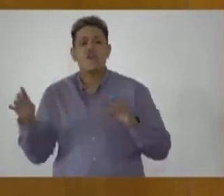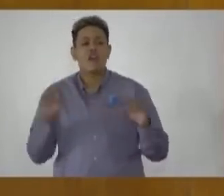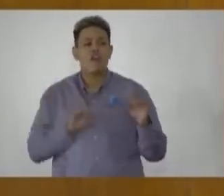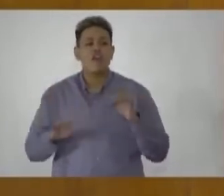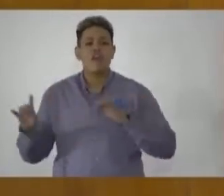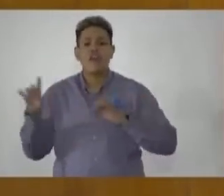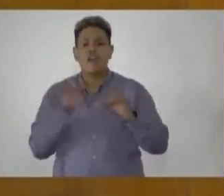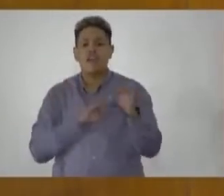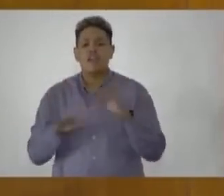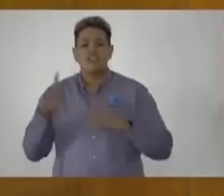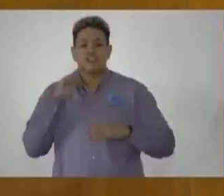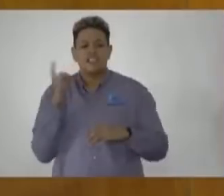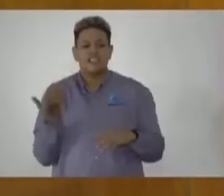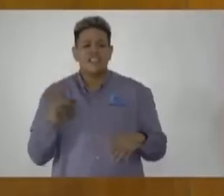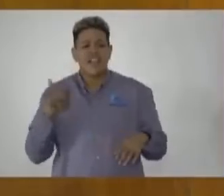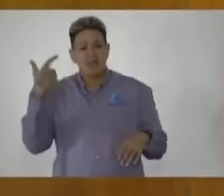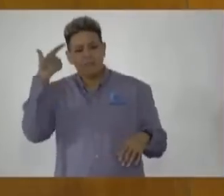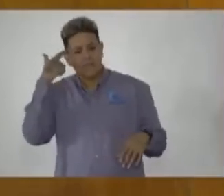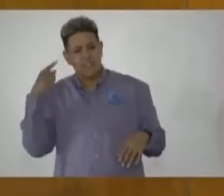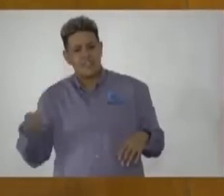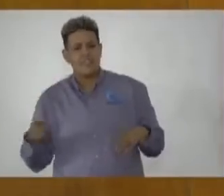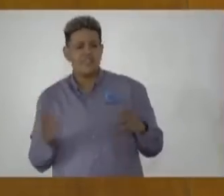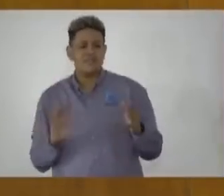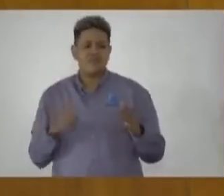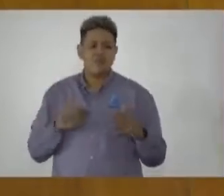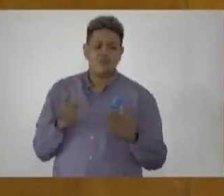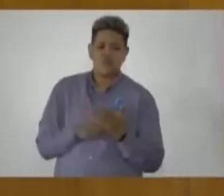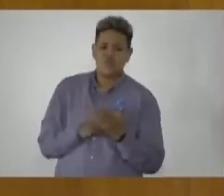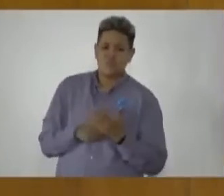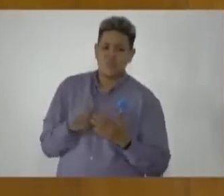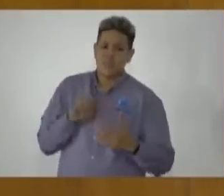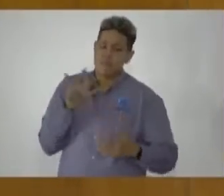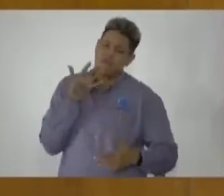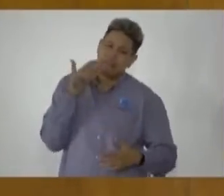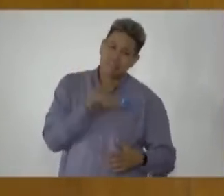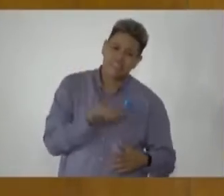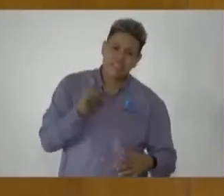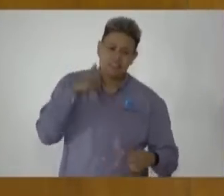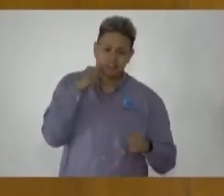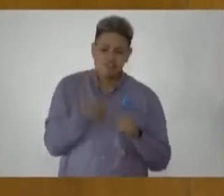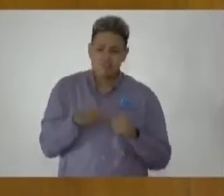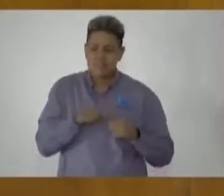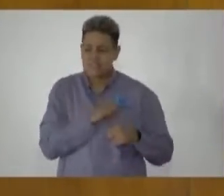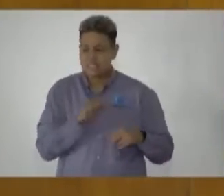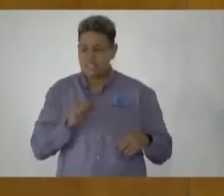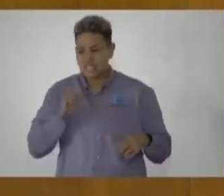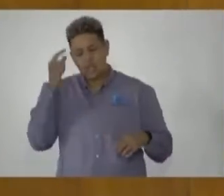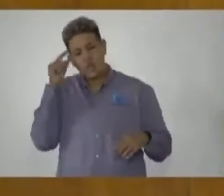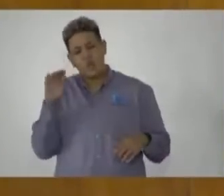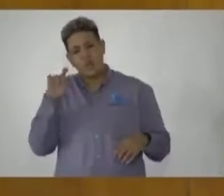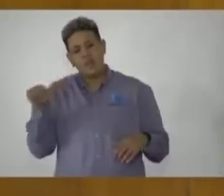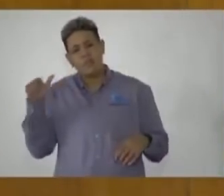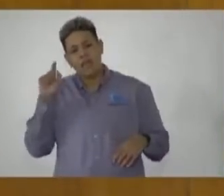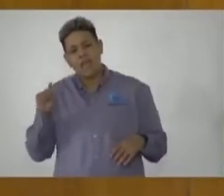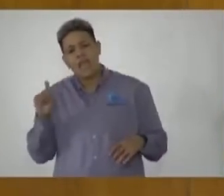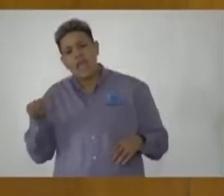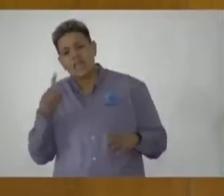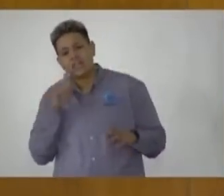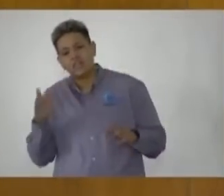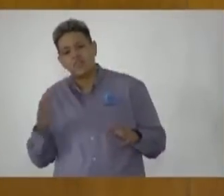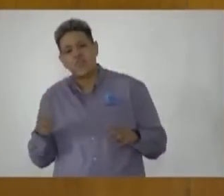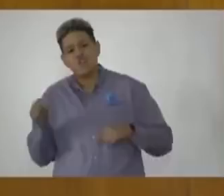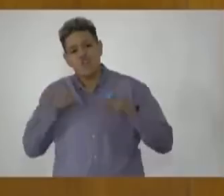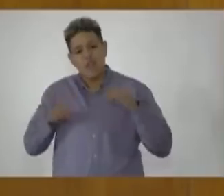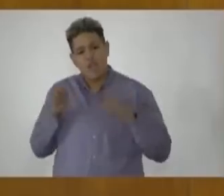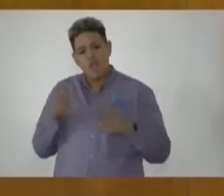share views, Shireen, and say, but I'm thinking about this. And sometimes, I remember at one point, Senator Gordon Campbell, you had to rewind and